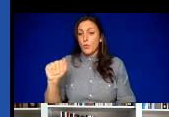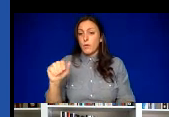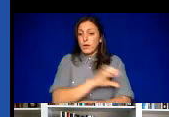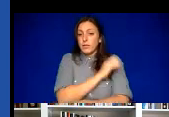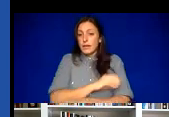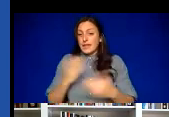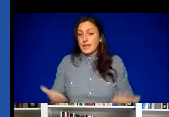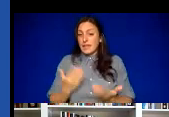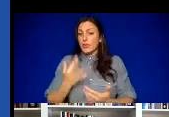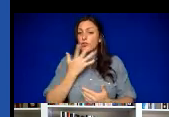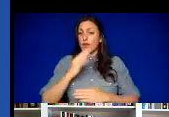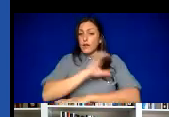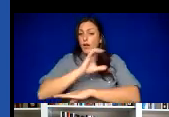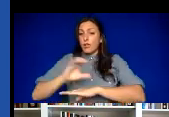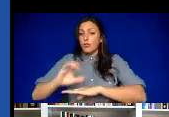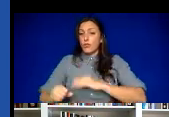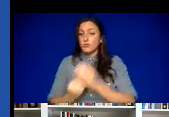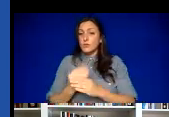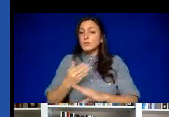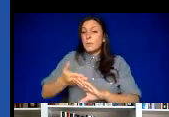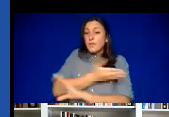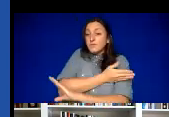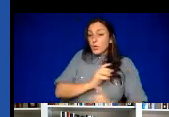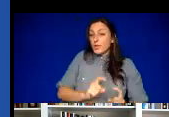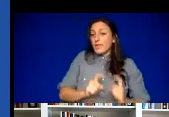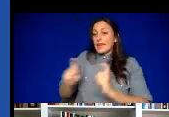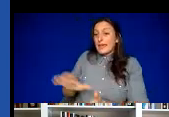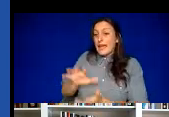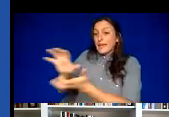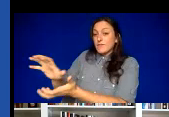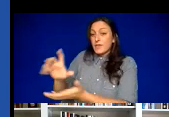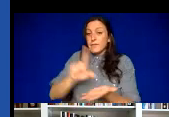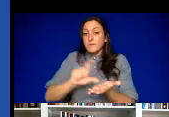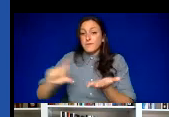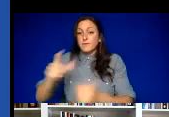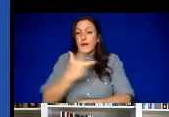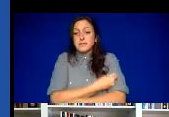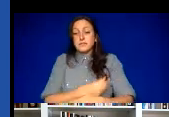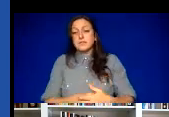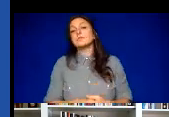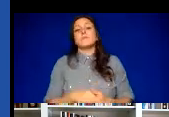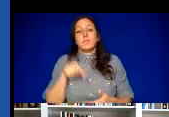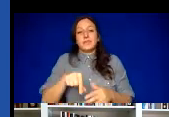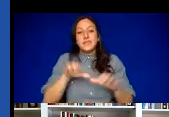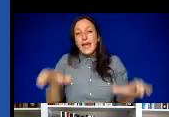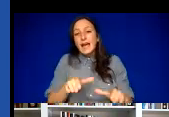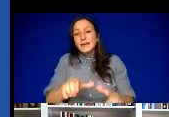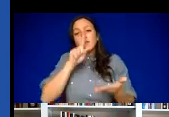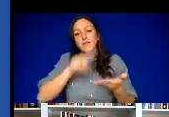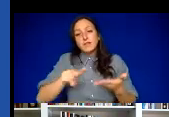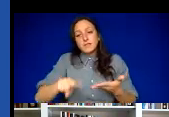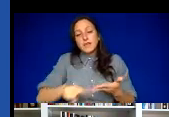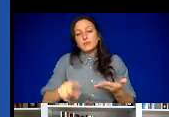before they were given vaccines? So this is an active investigation, and we're still trying